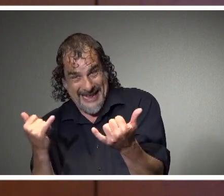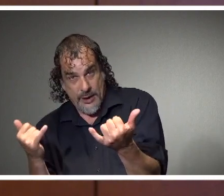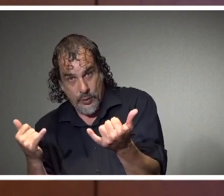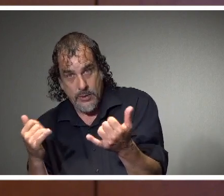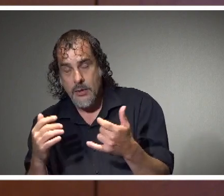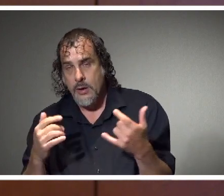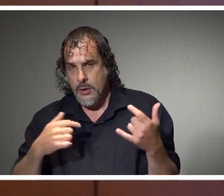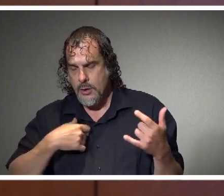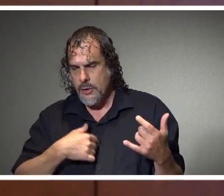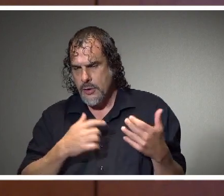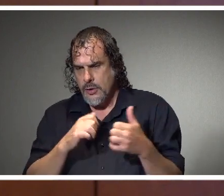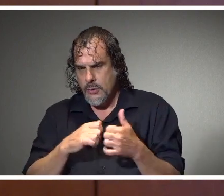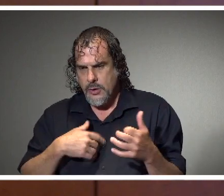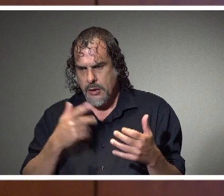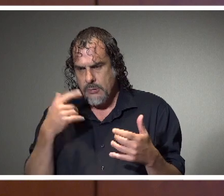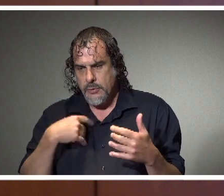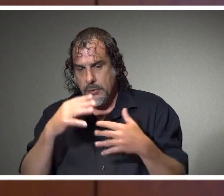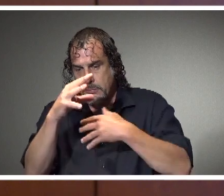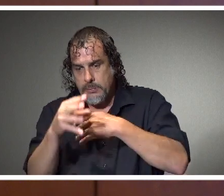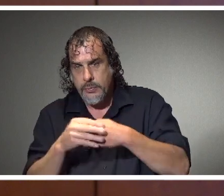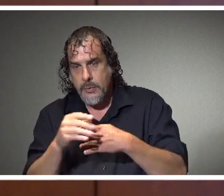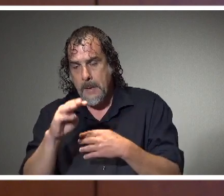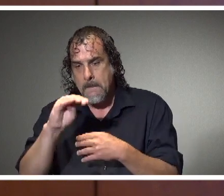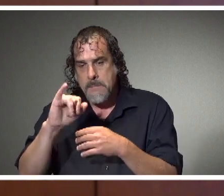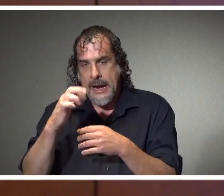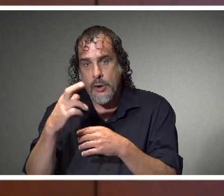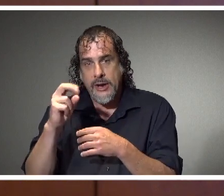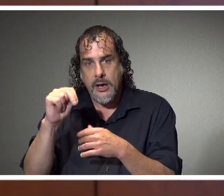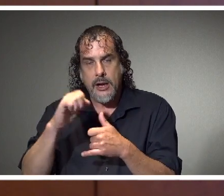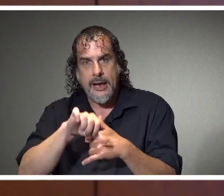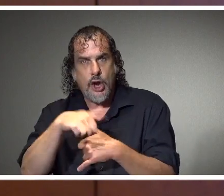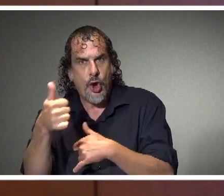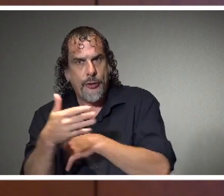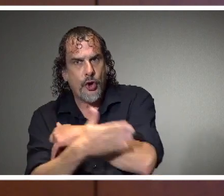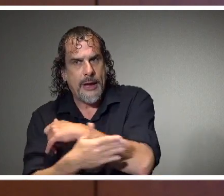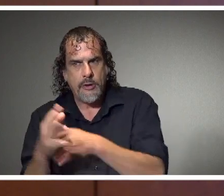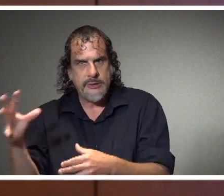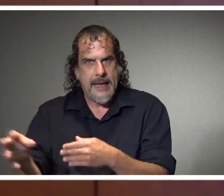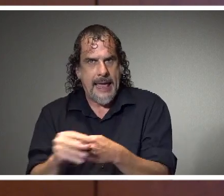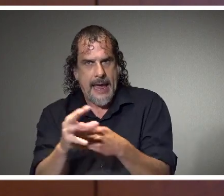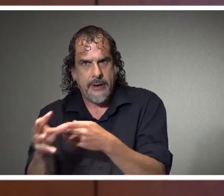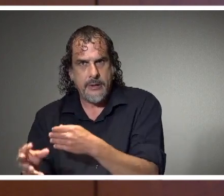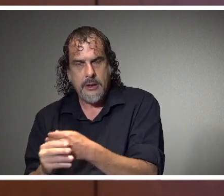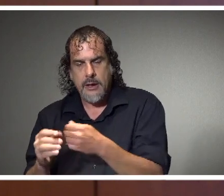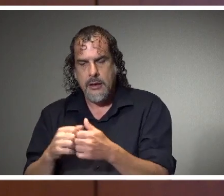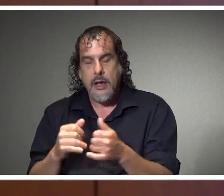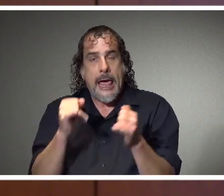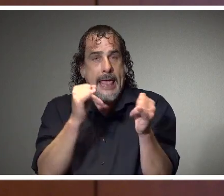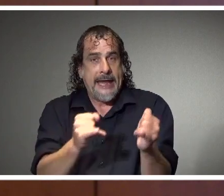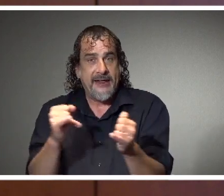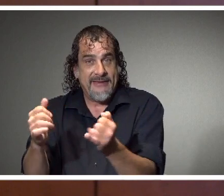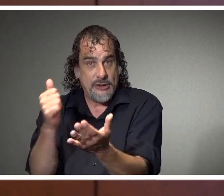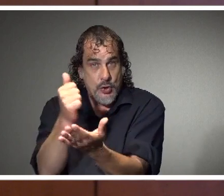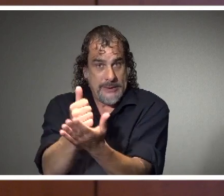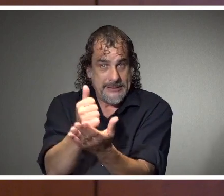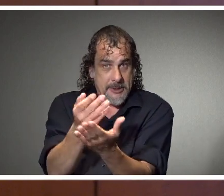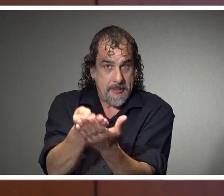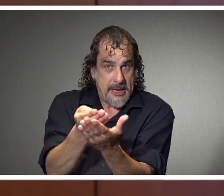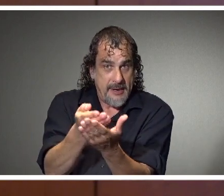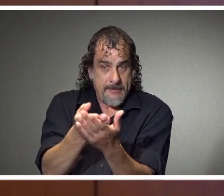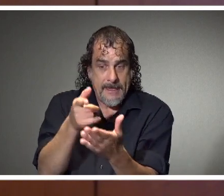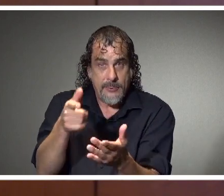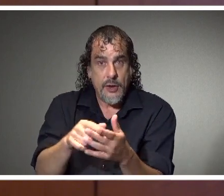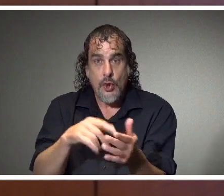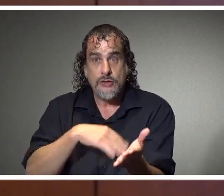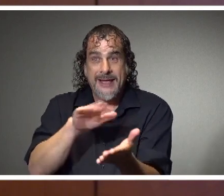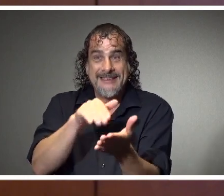get Marion County and a few others added to that disaster and be able to move forward. Our individual assistance centers that we have